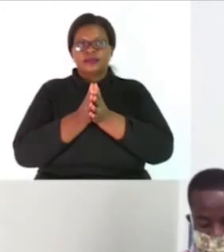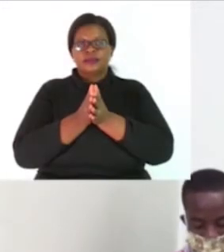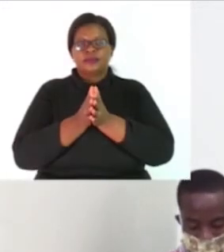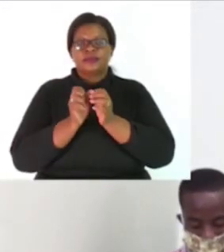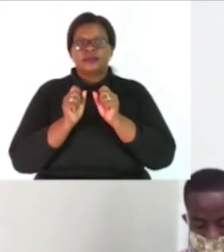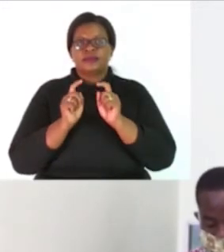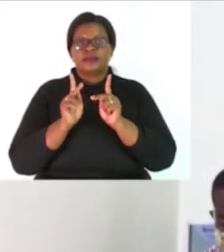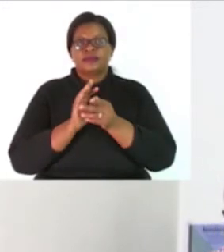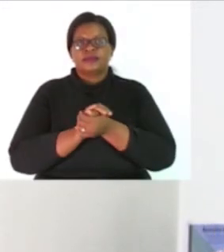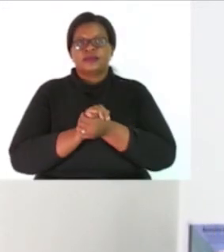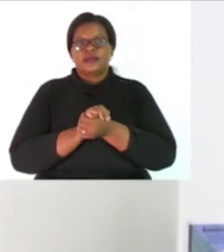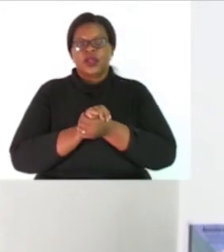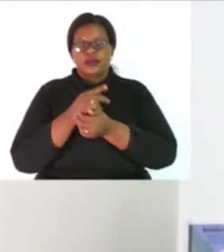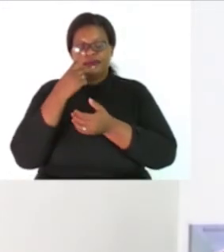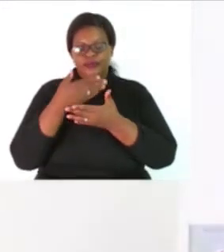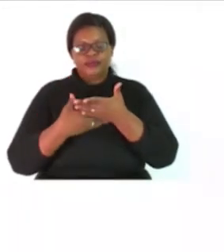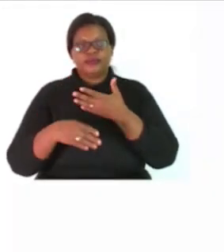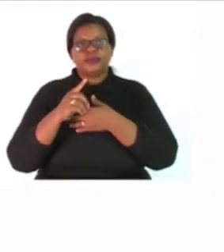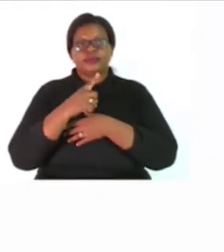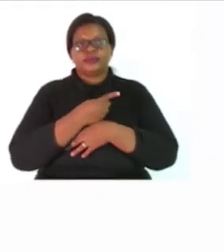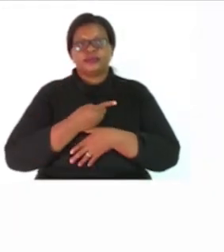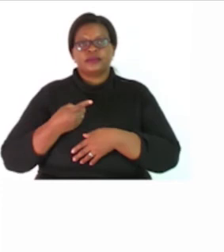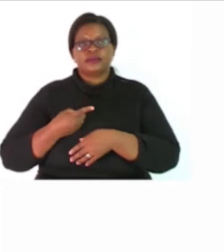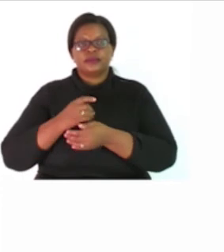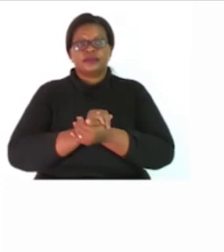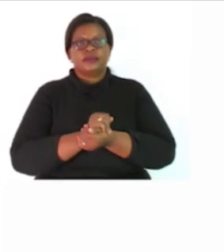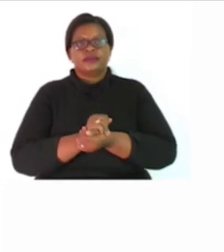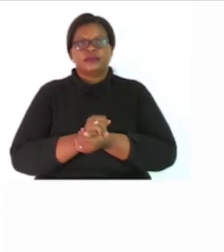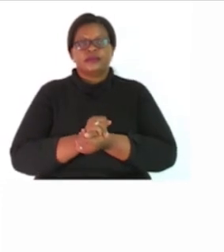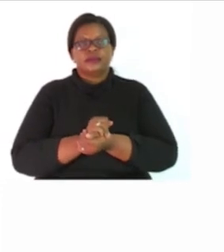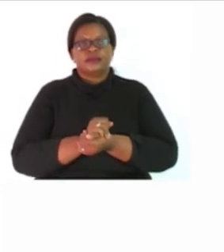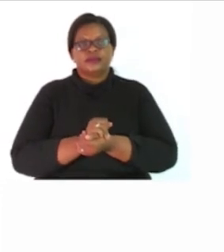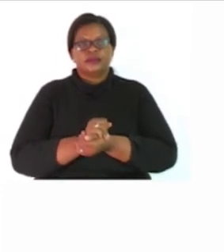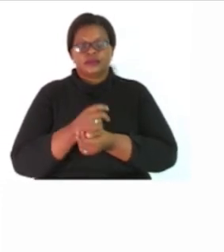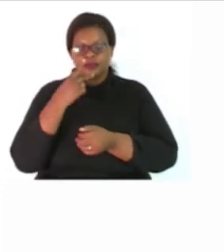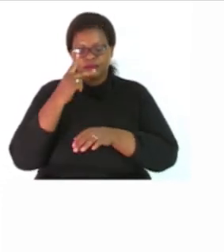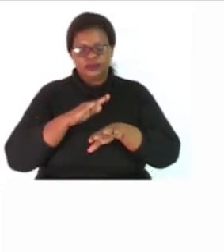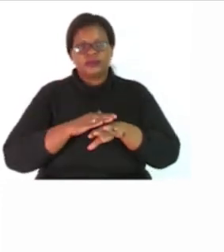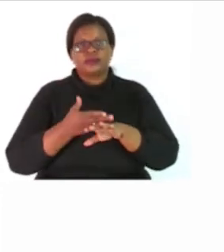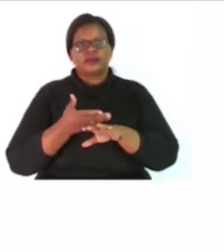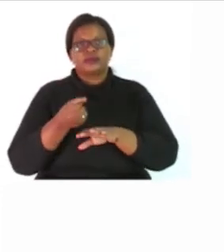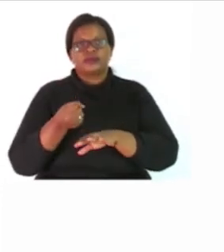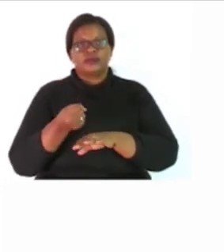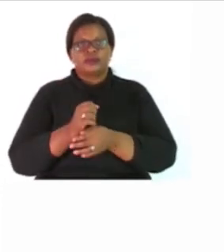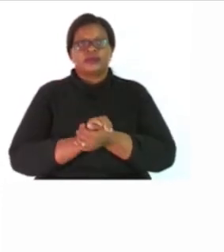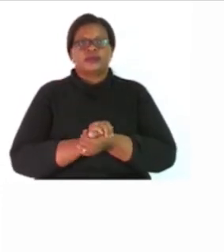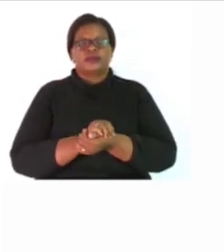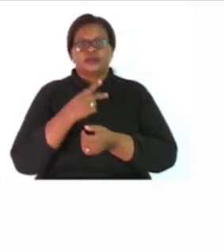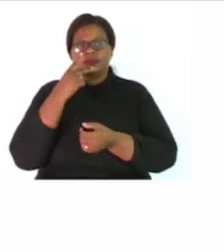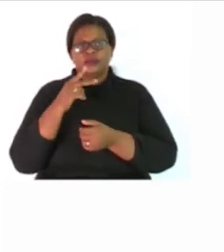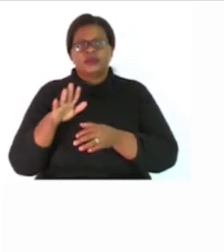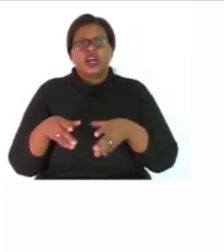All right. Now let's go to page 11. And then let's just look at that example so that we can see how do